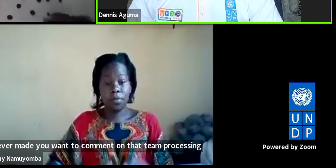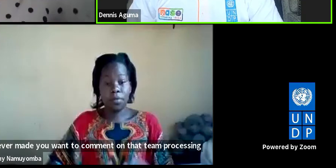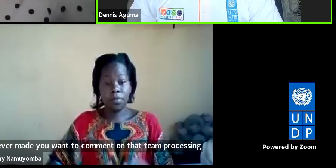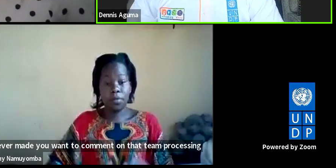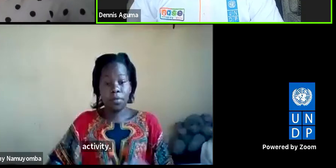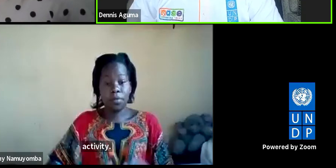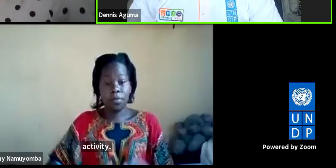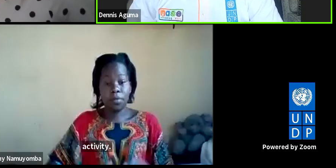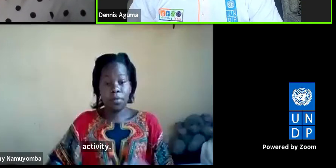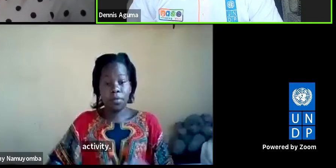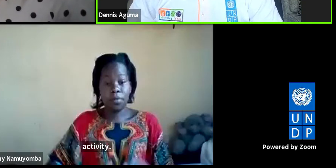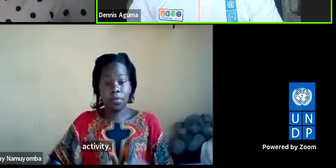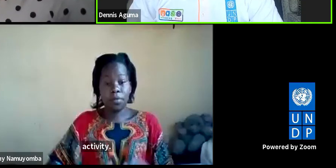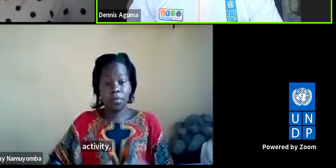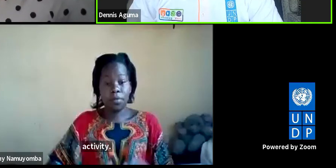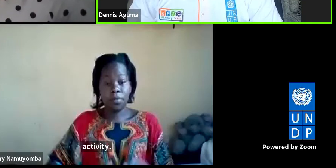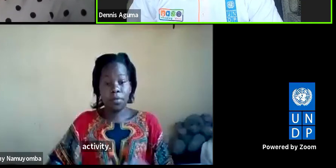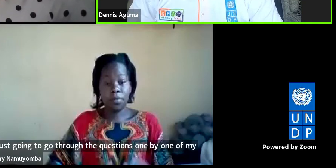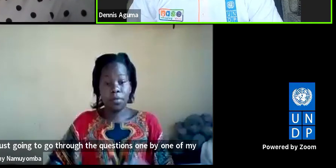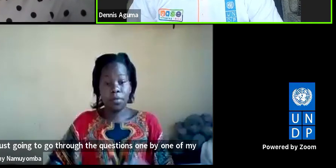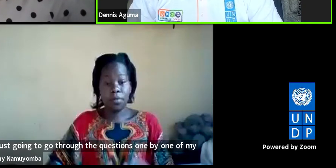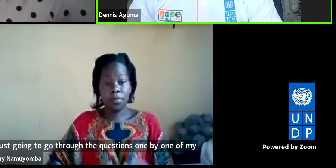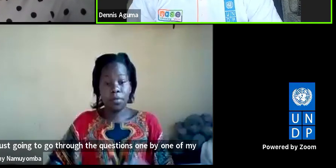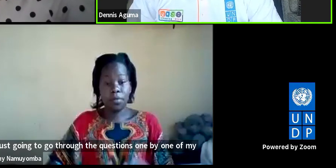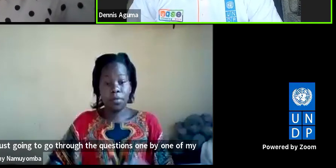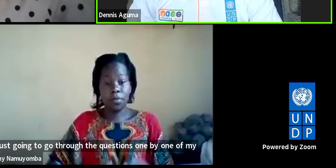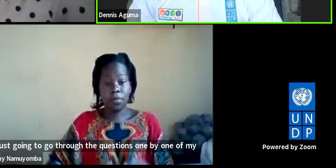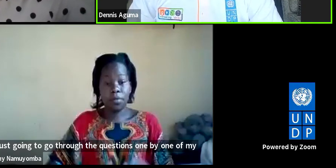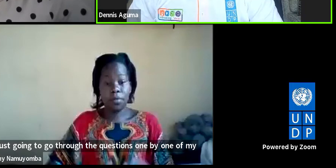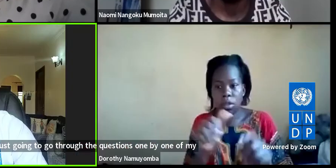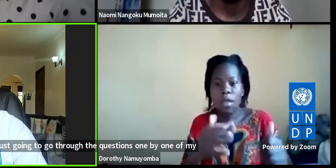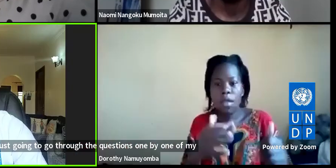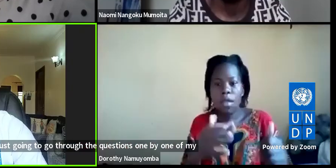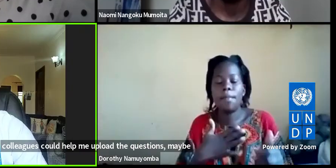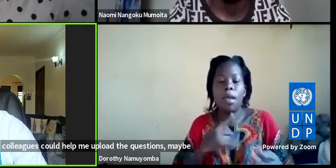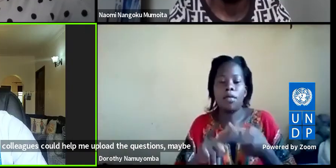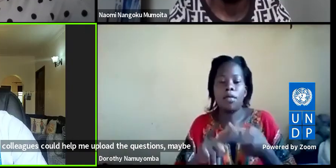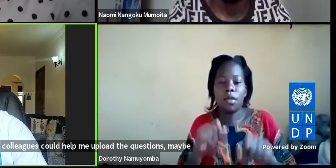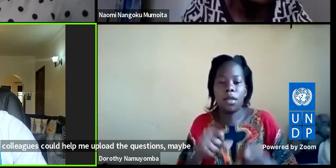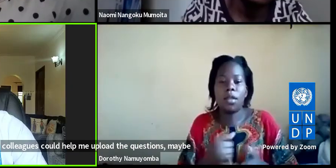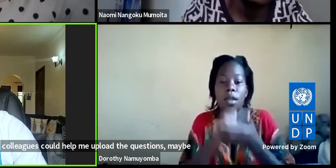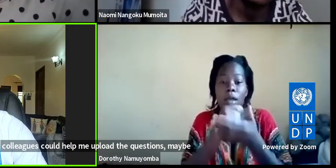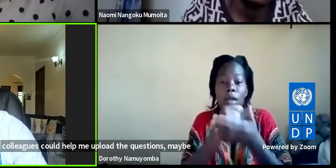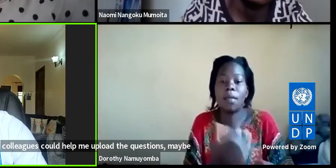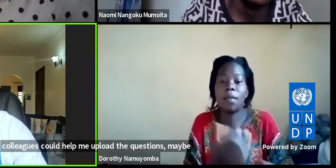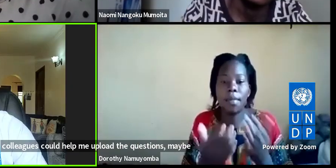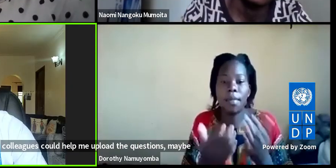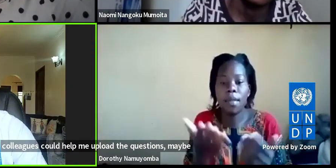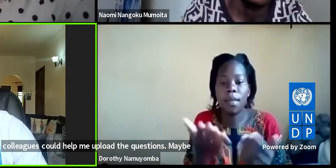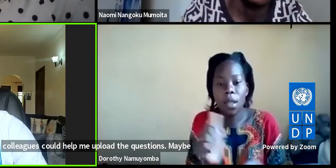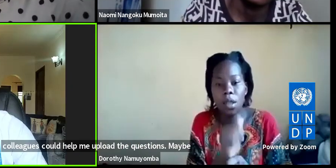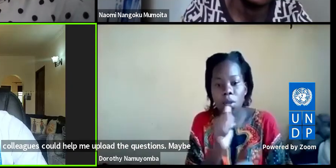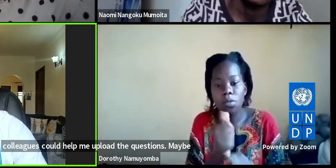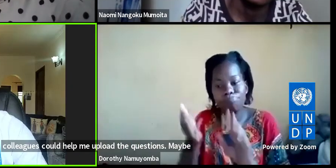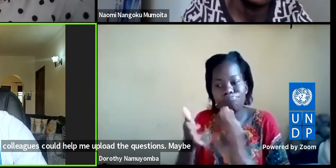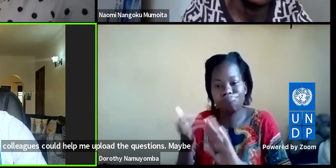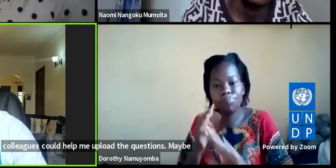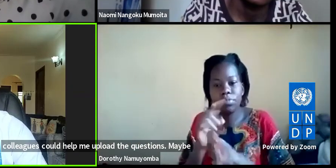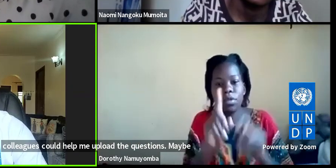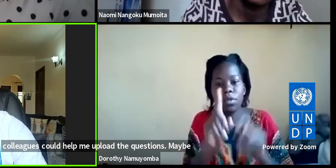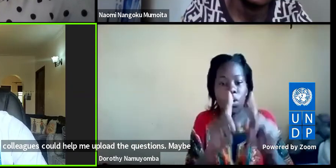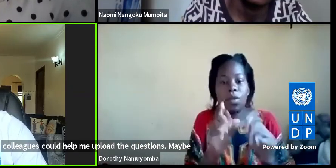I'm just going to go through the questions one by one. If my colleagues could help me upvote the questions, maybe I'll just do a quick round of the questions and